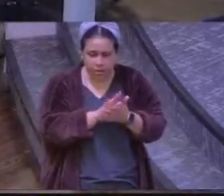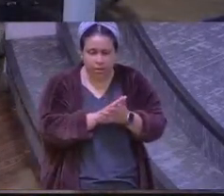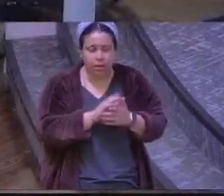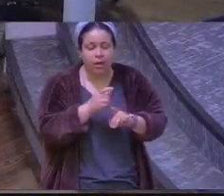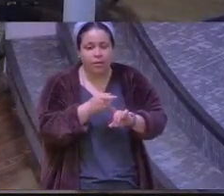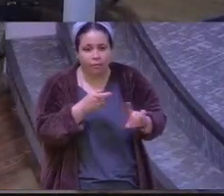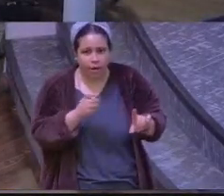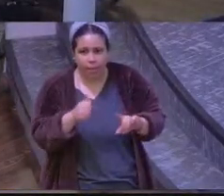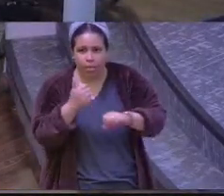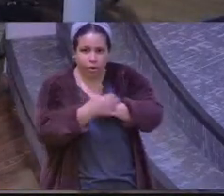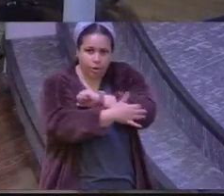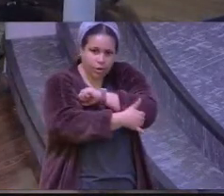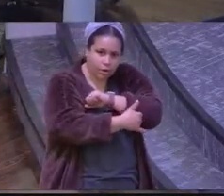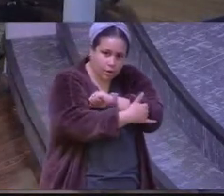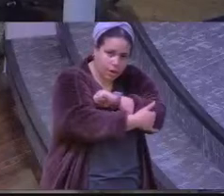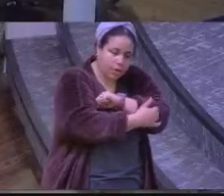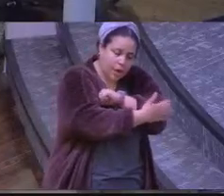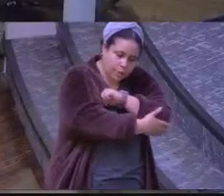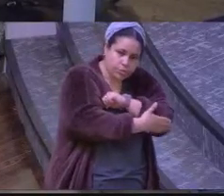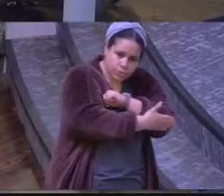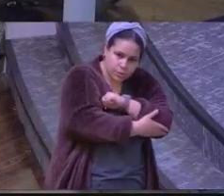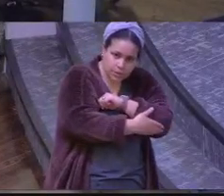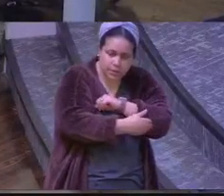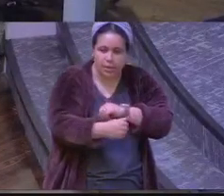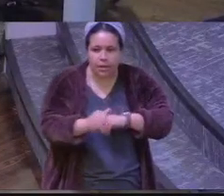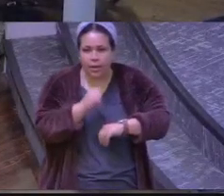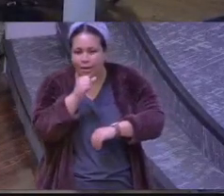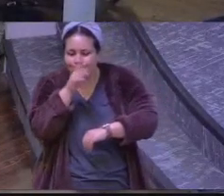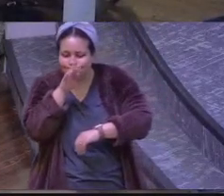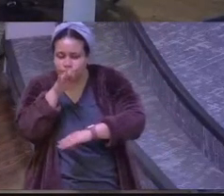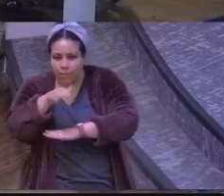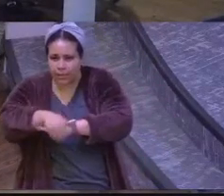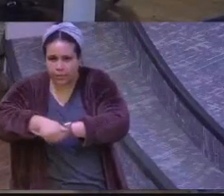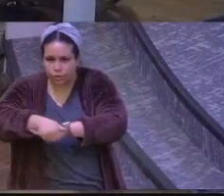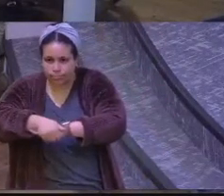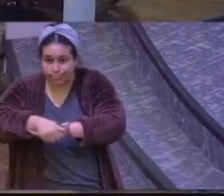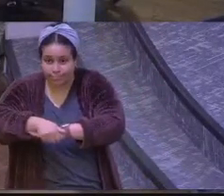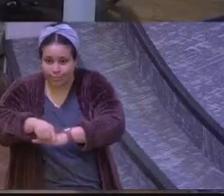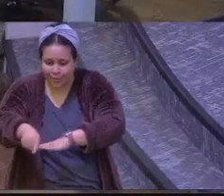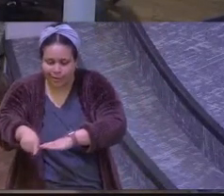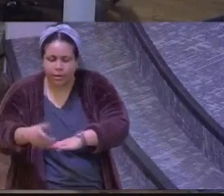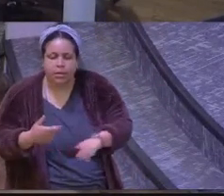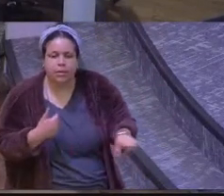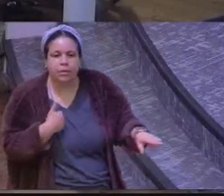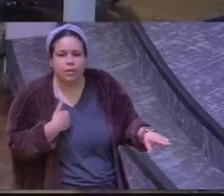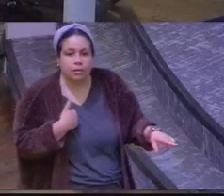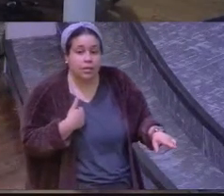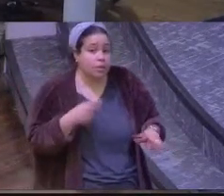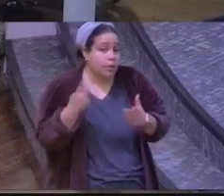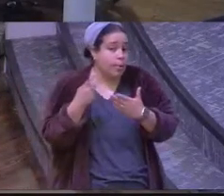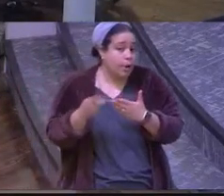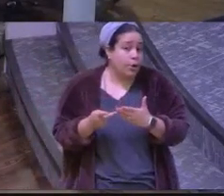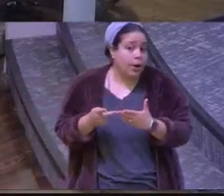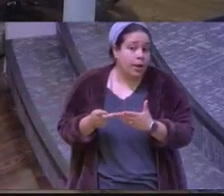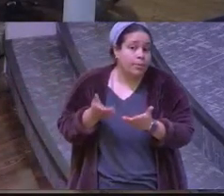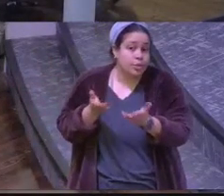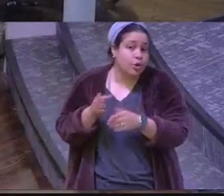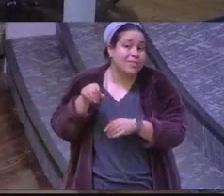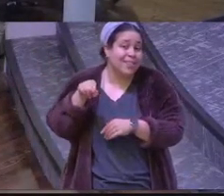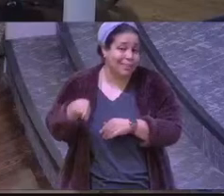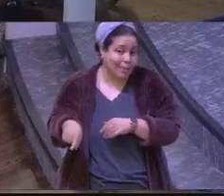from other countries who are non-English speakers. So ideally, that's who this program serves. Okay.